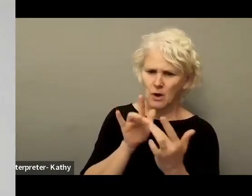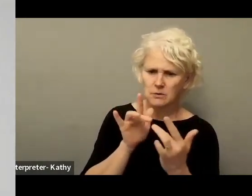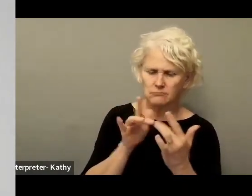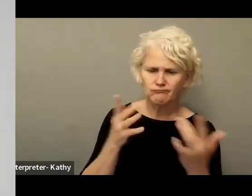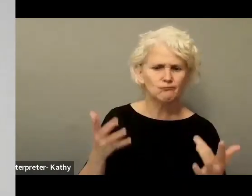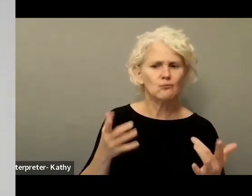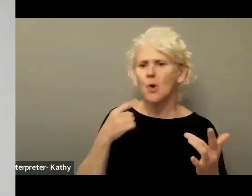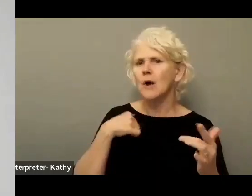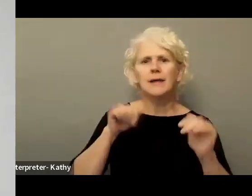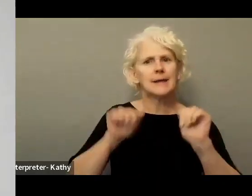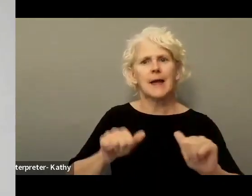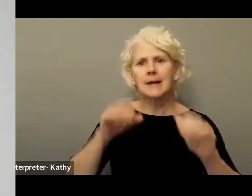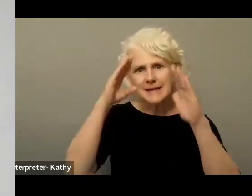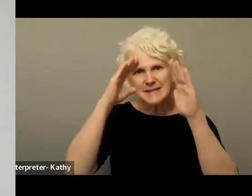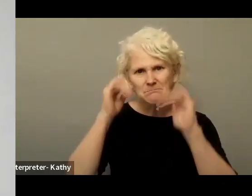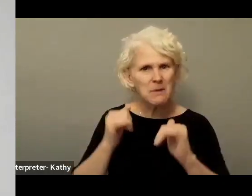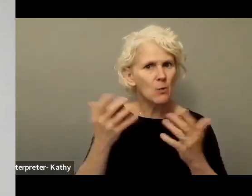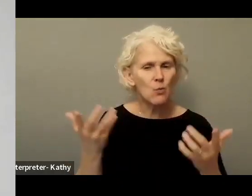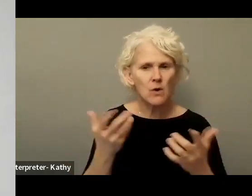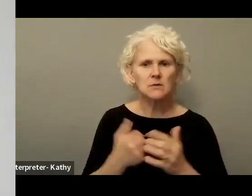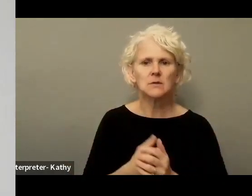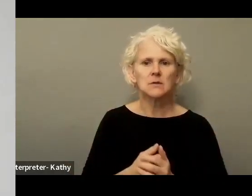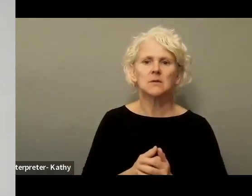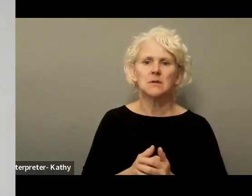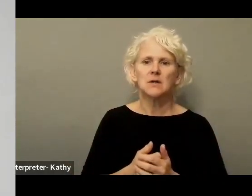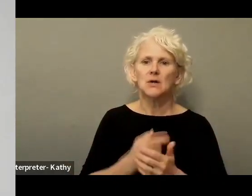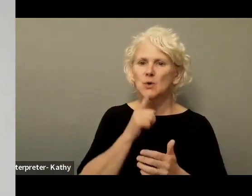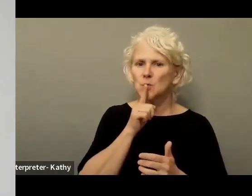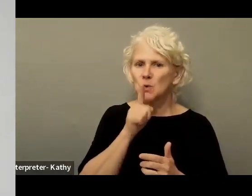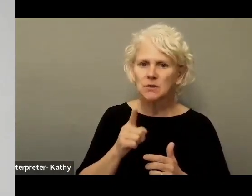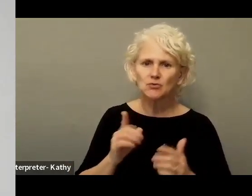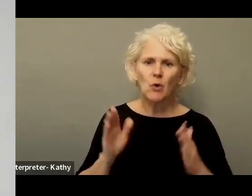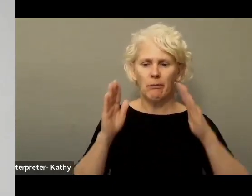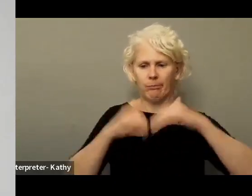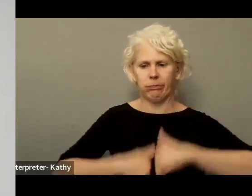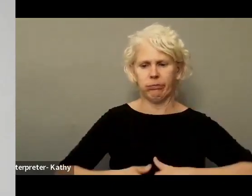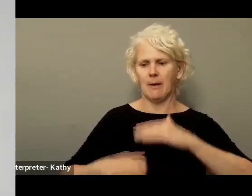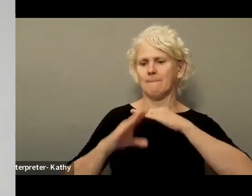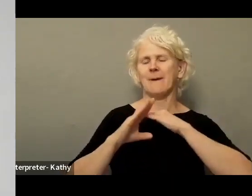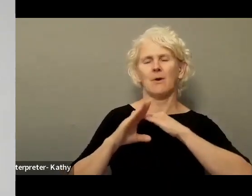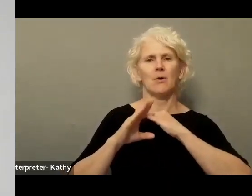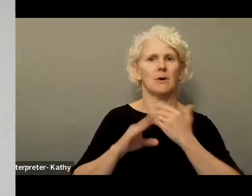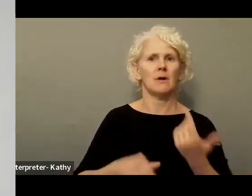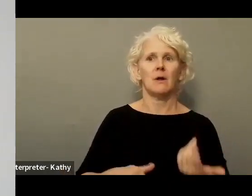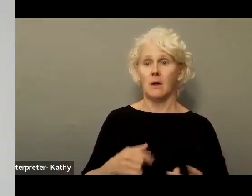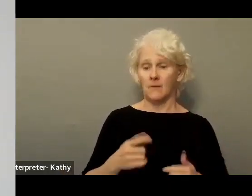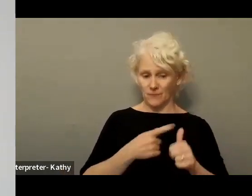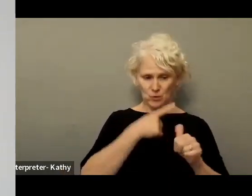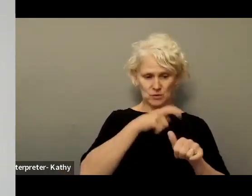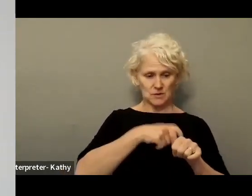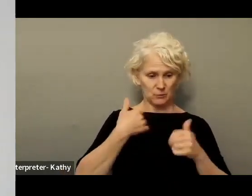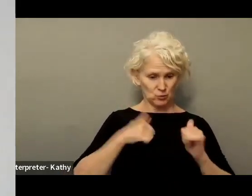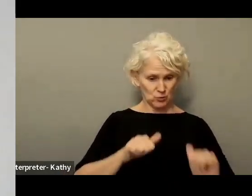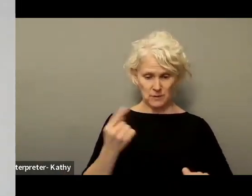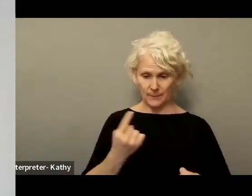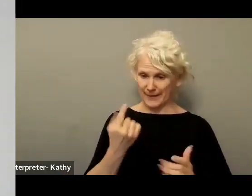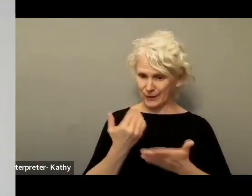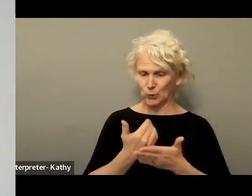expect when you contact them. So just to, again, break down that barrier, because for everyone, that first time trying something new is